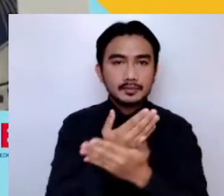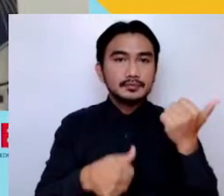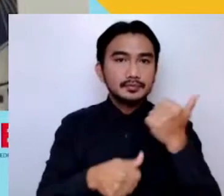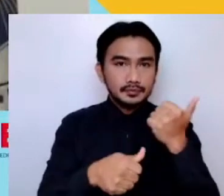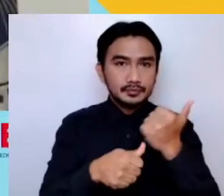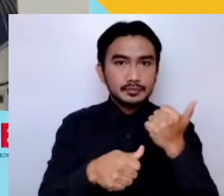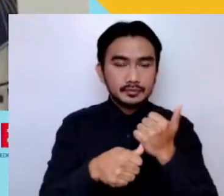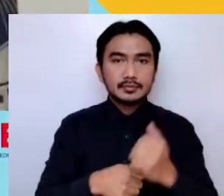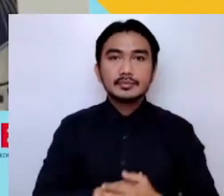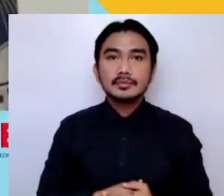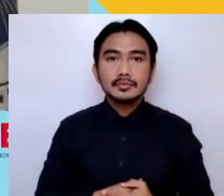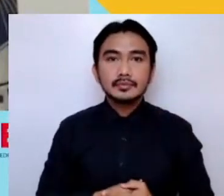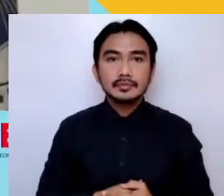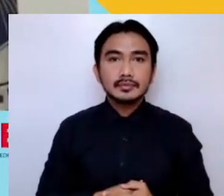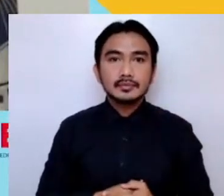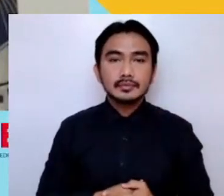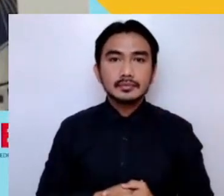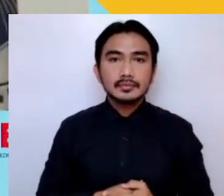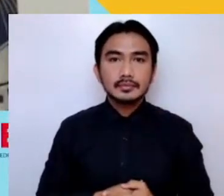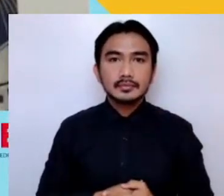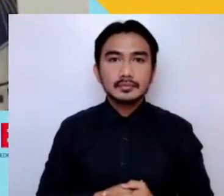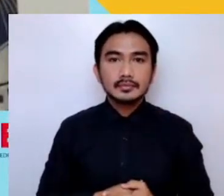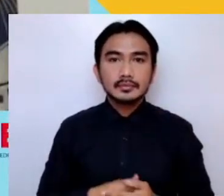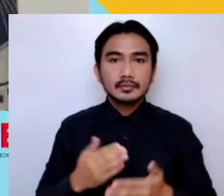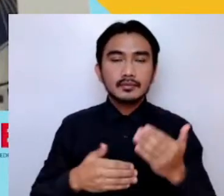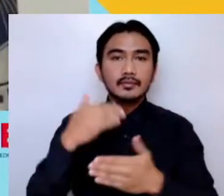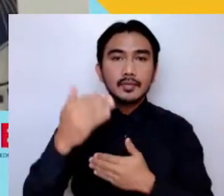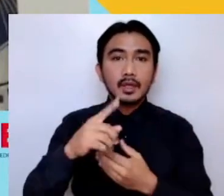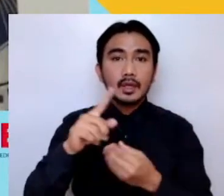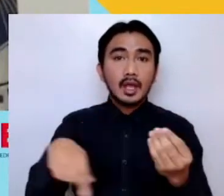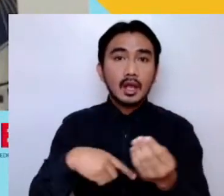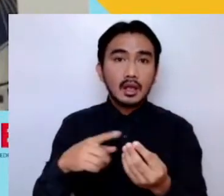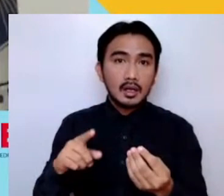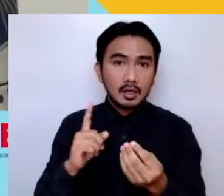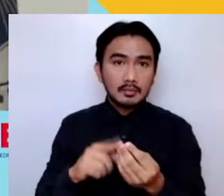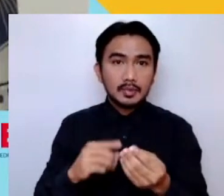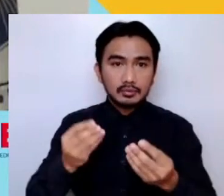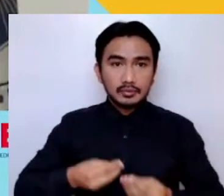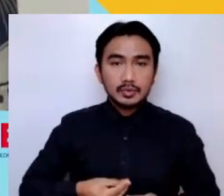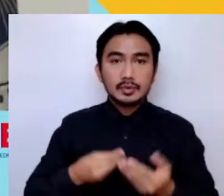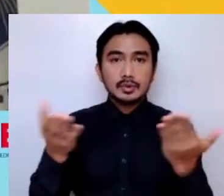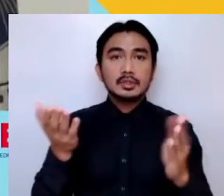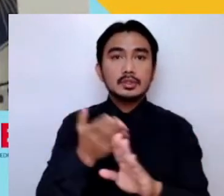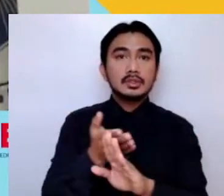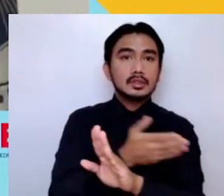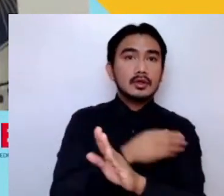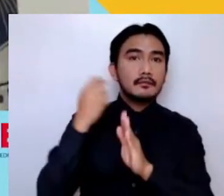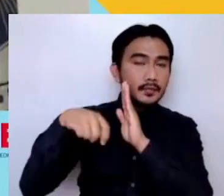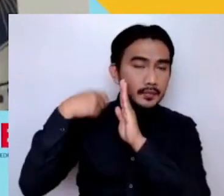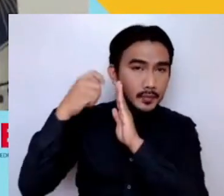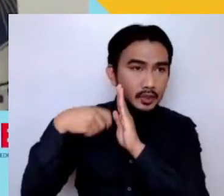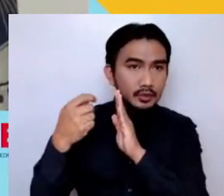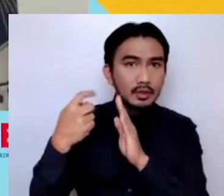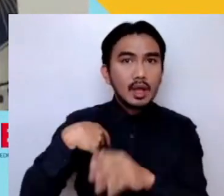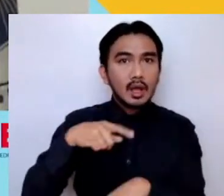teachers. Prior to the release of this orientation videos, we have received